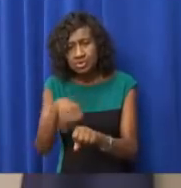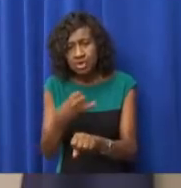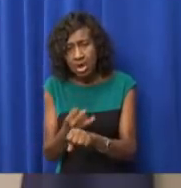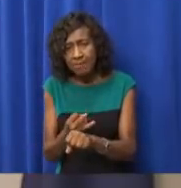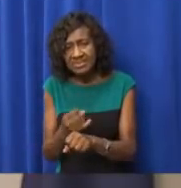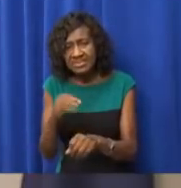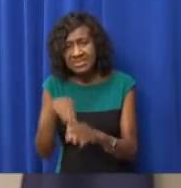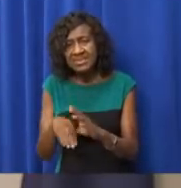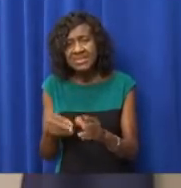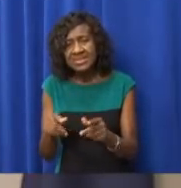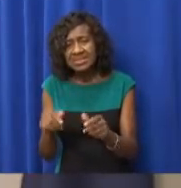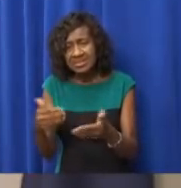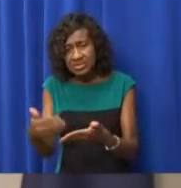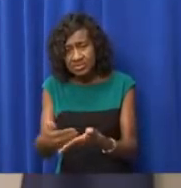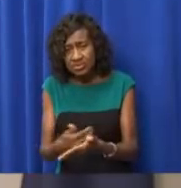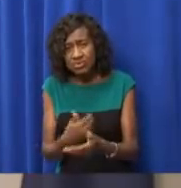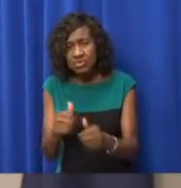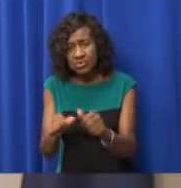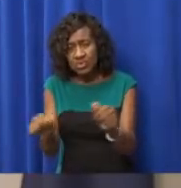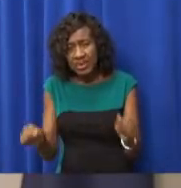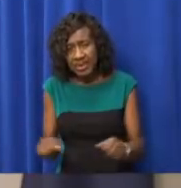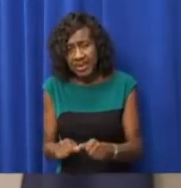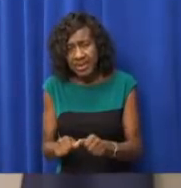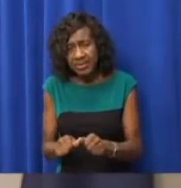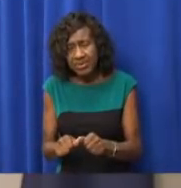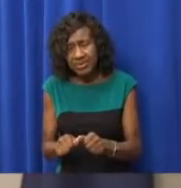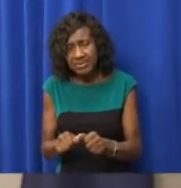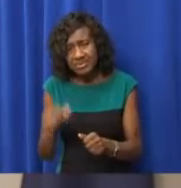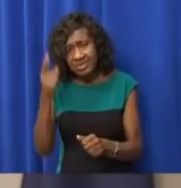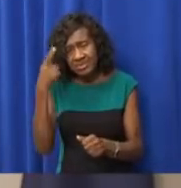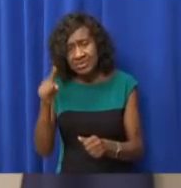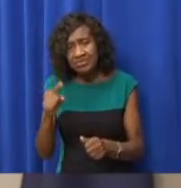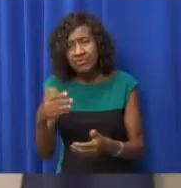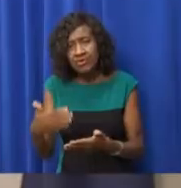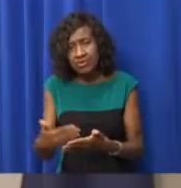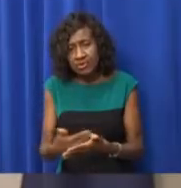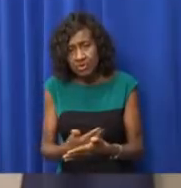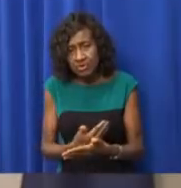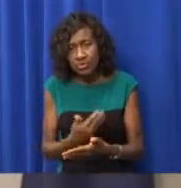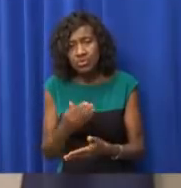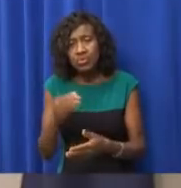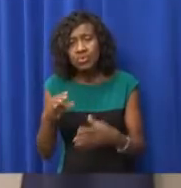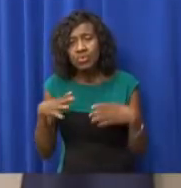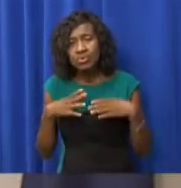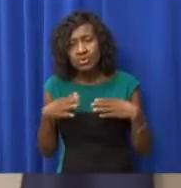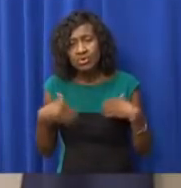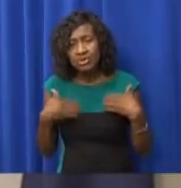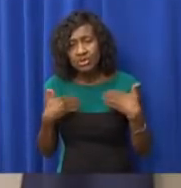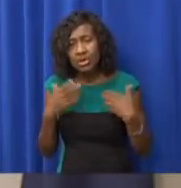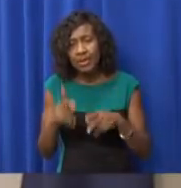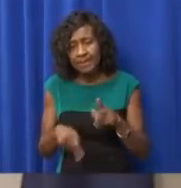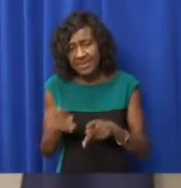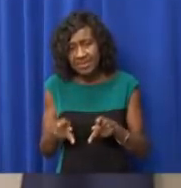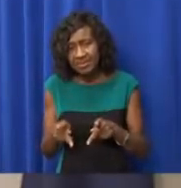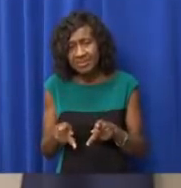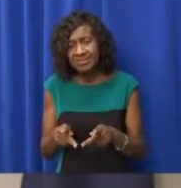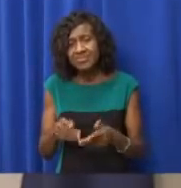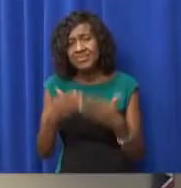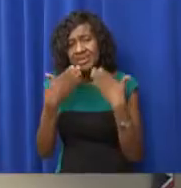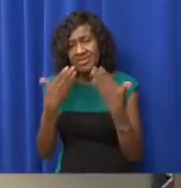in hopes of raising up our new generation of gatekeepers. I thank you, and God